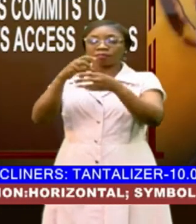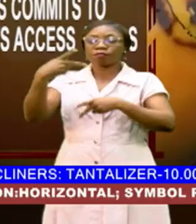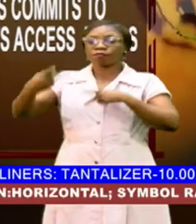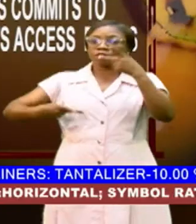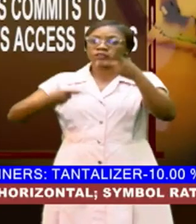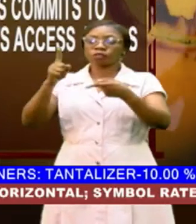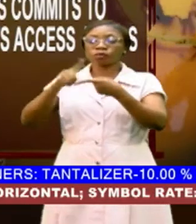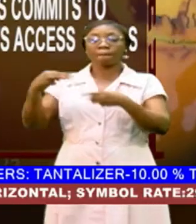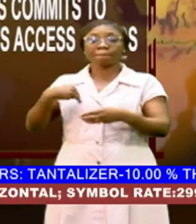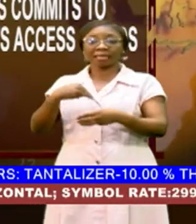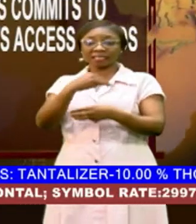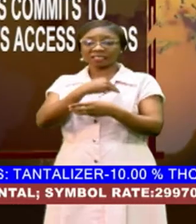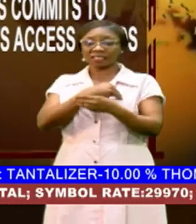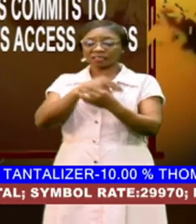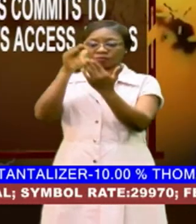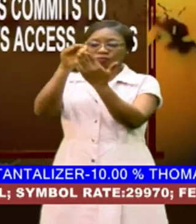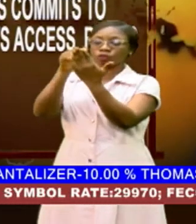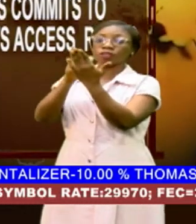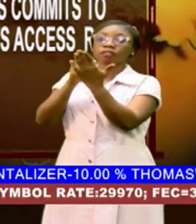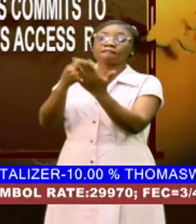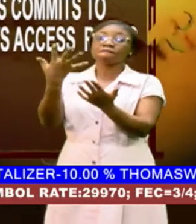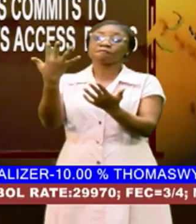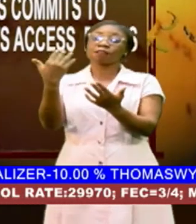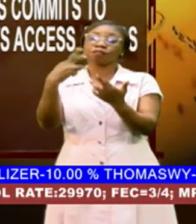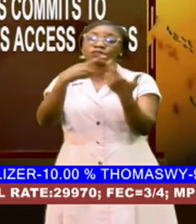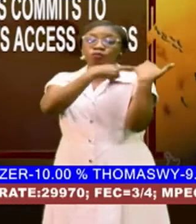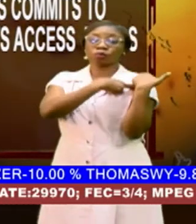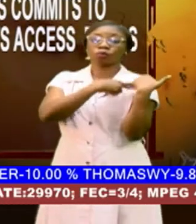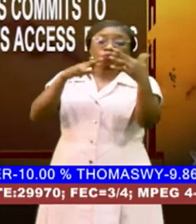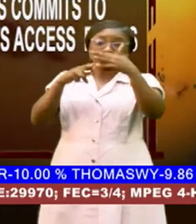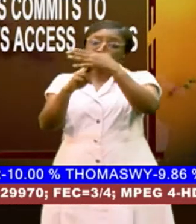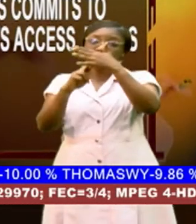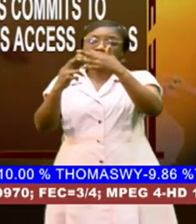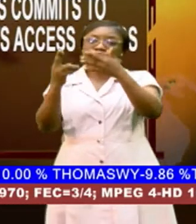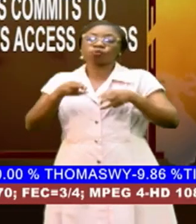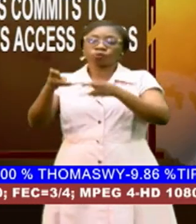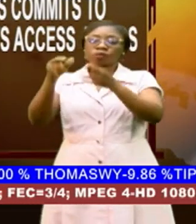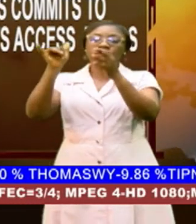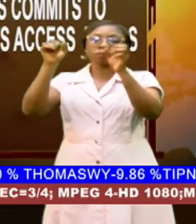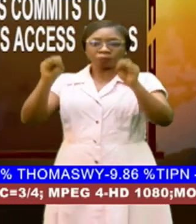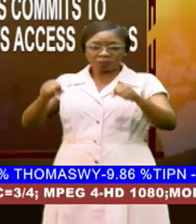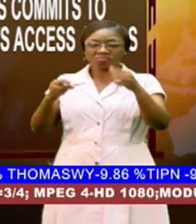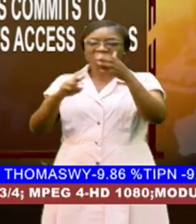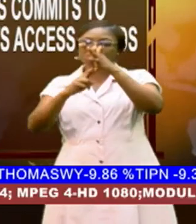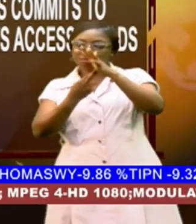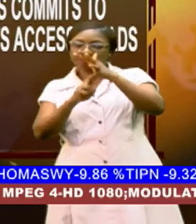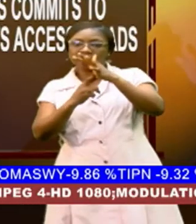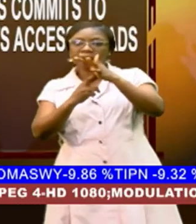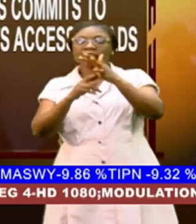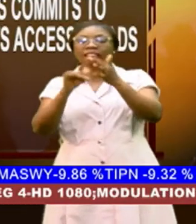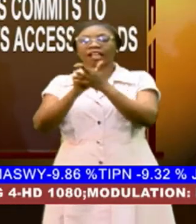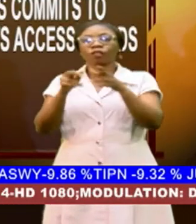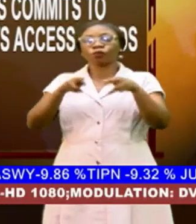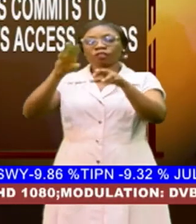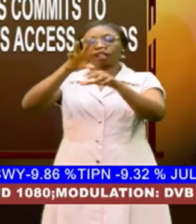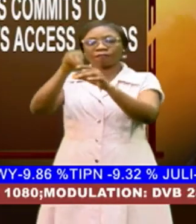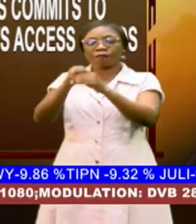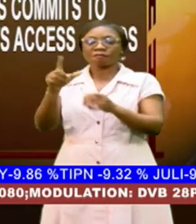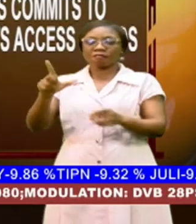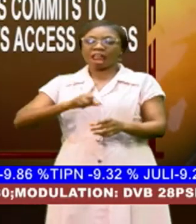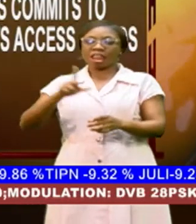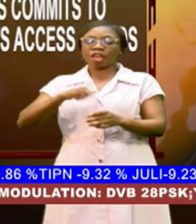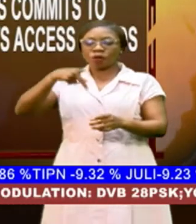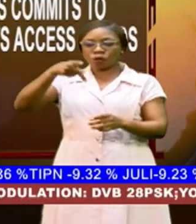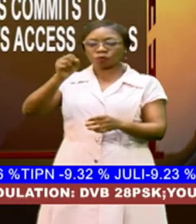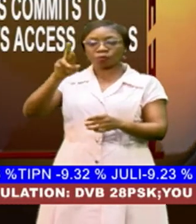ministry, listed 15 roads that require urgent attention. The roads cut across Lagos Port Complex,